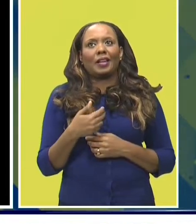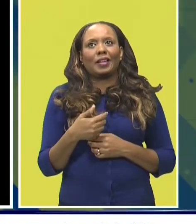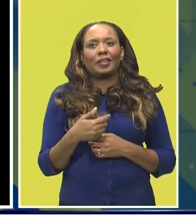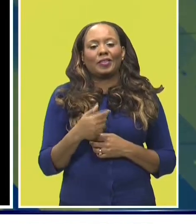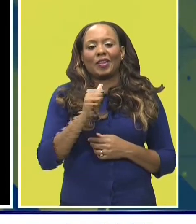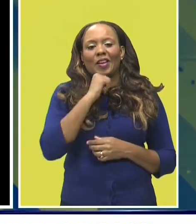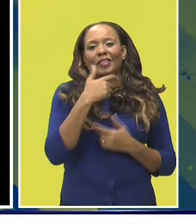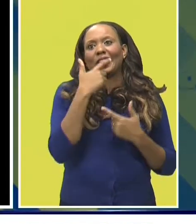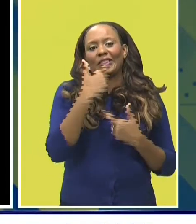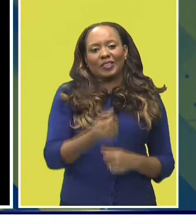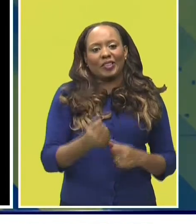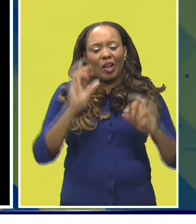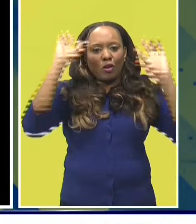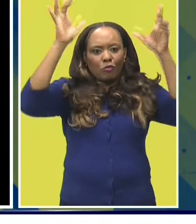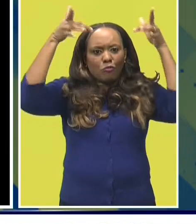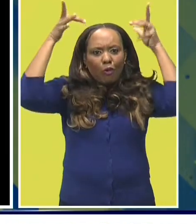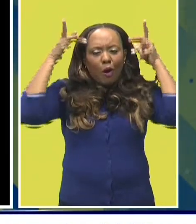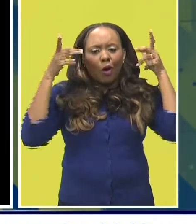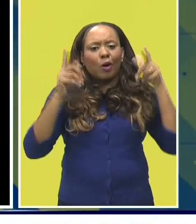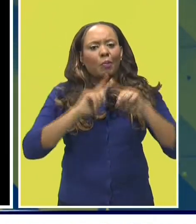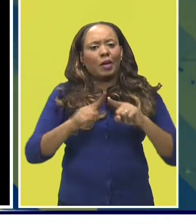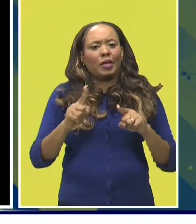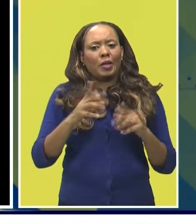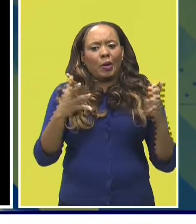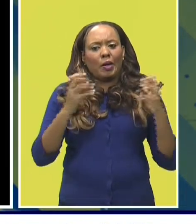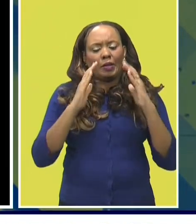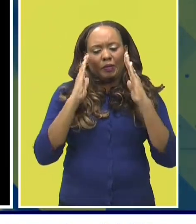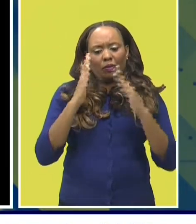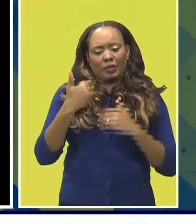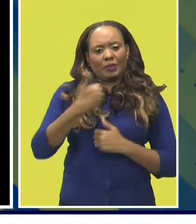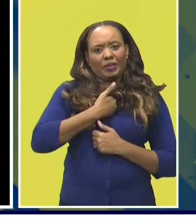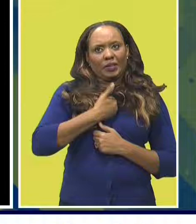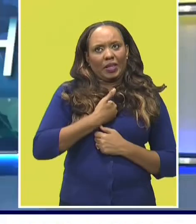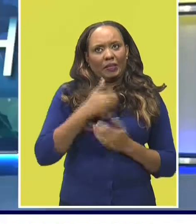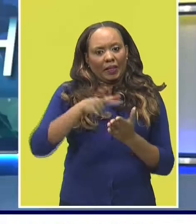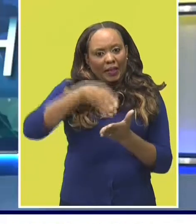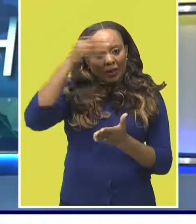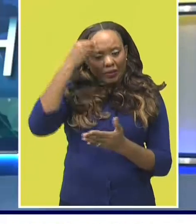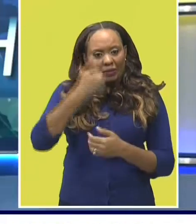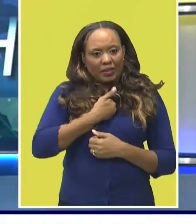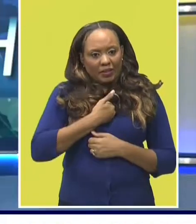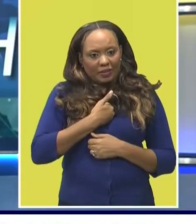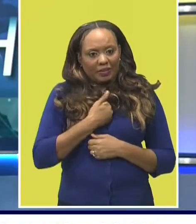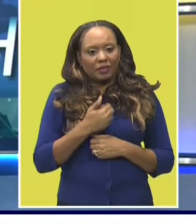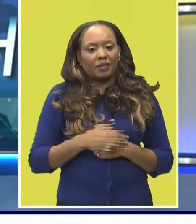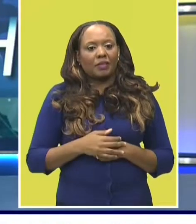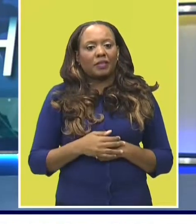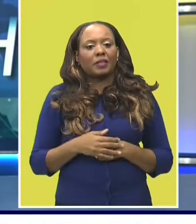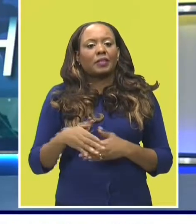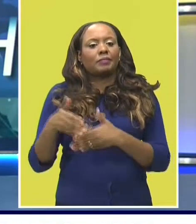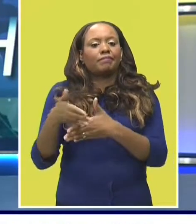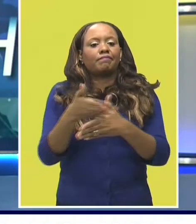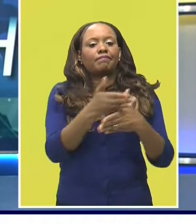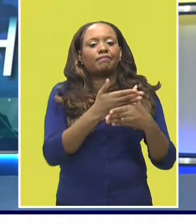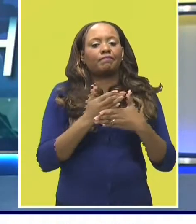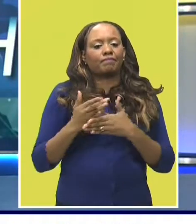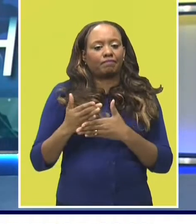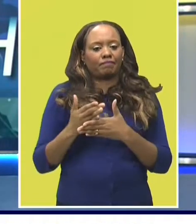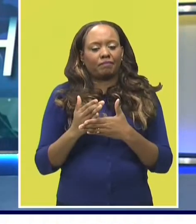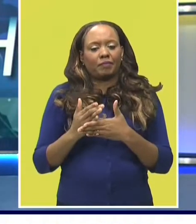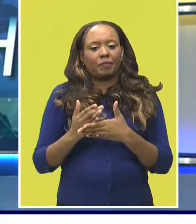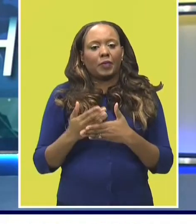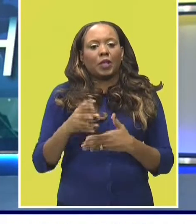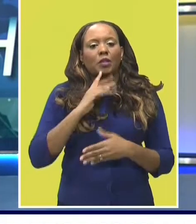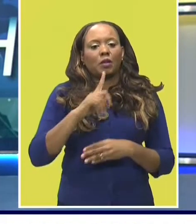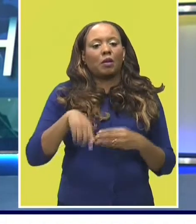about, you know, myself and learning myself. Ms. Eiffel shared information on her platform that she